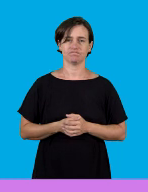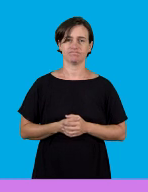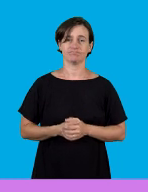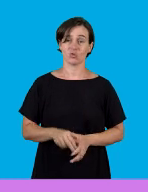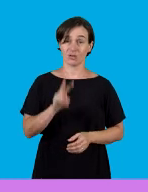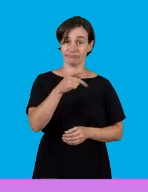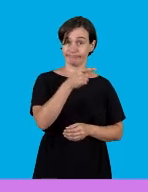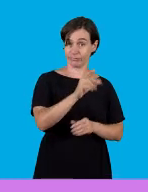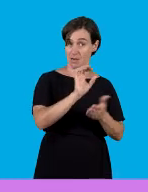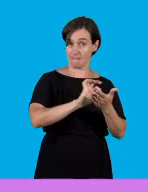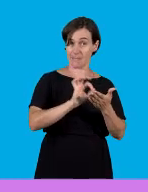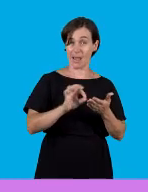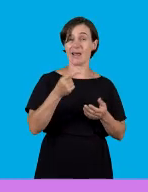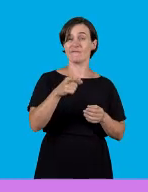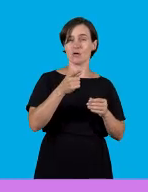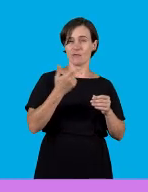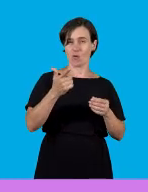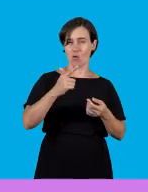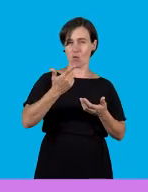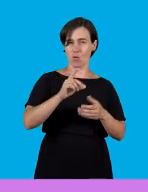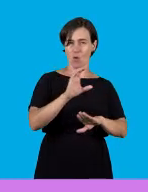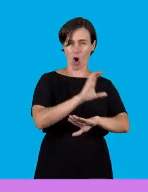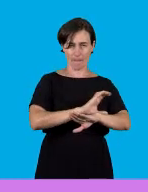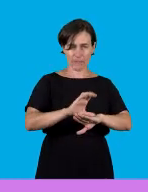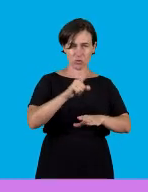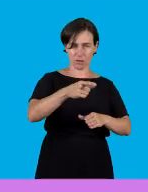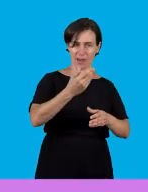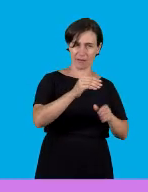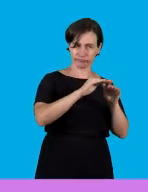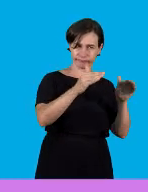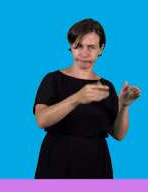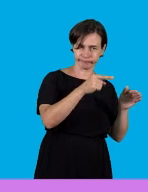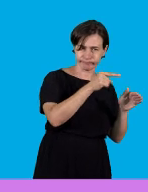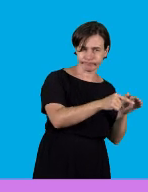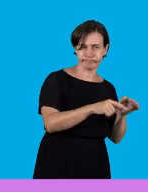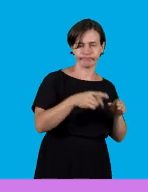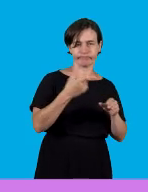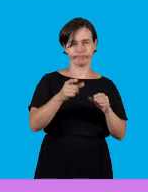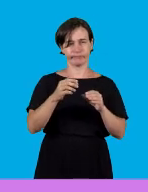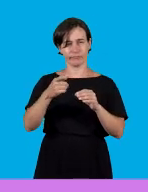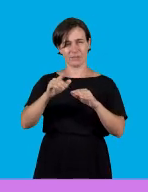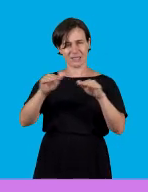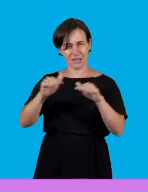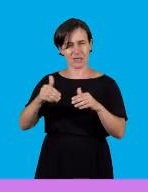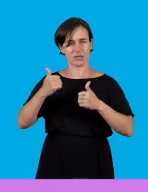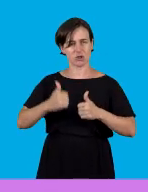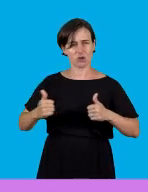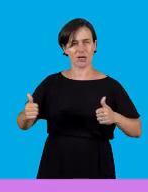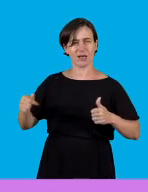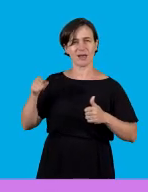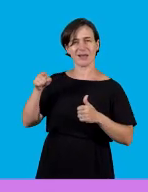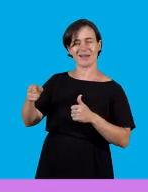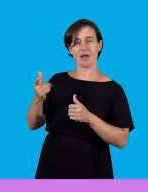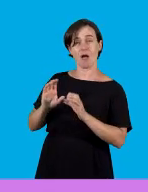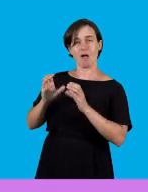computer station, it has student desks and chairs, it has a class, there's a class library there, there's a